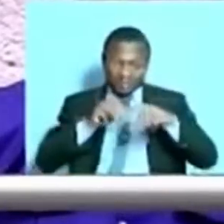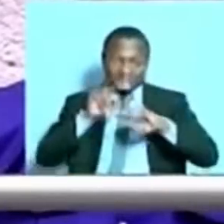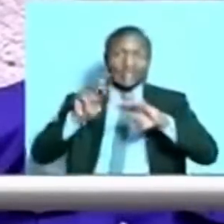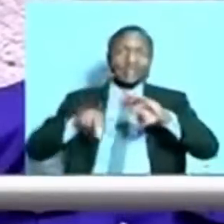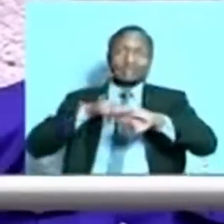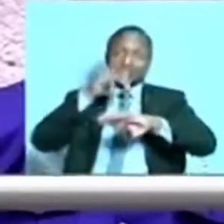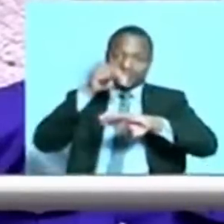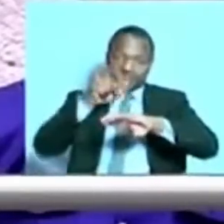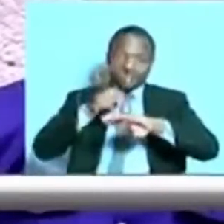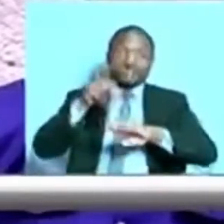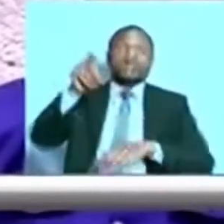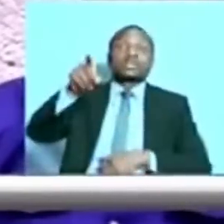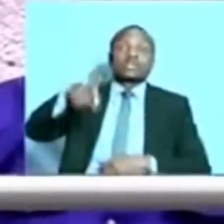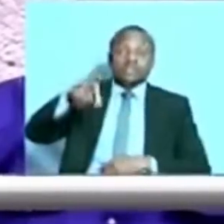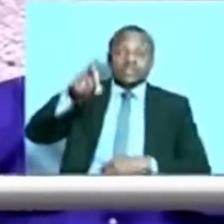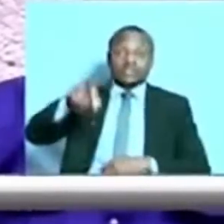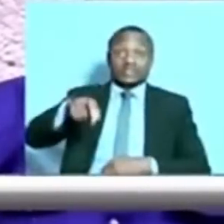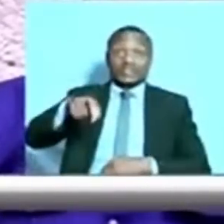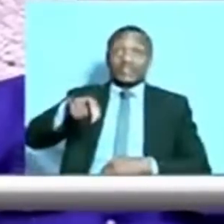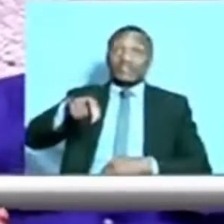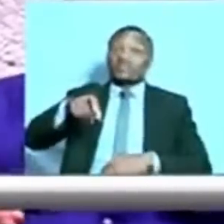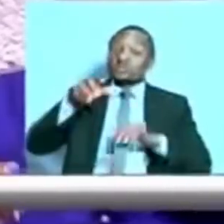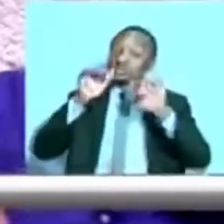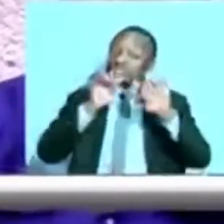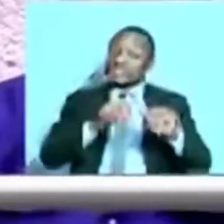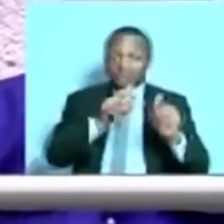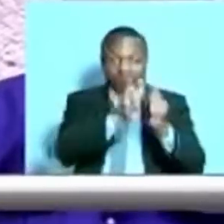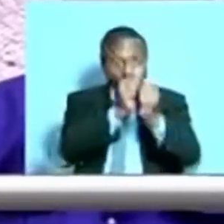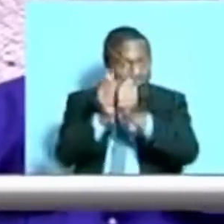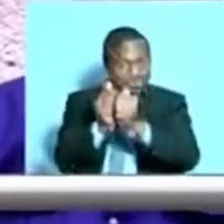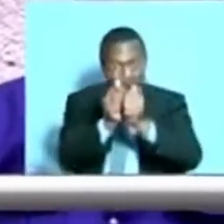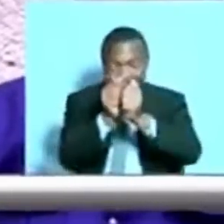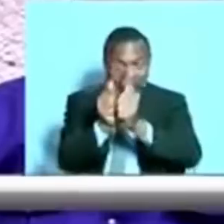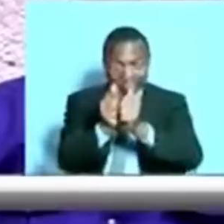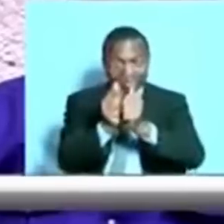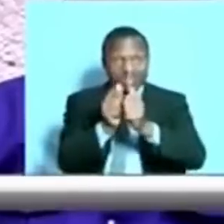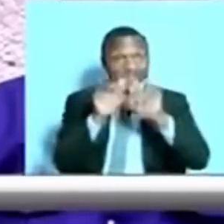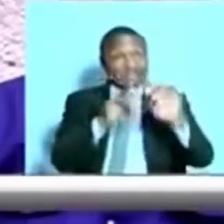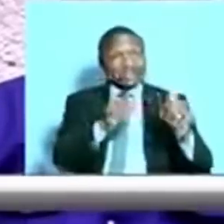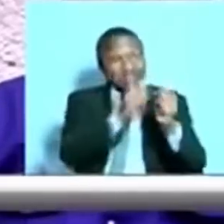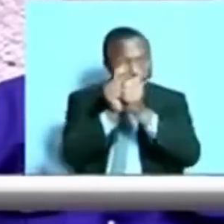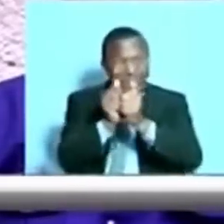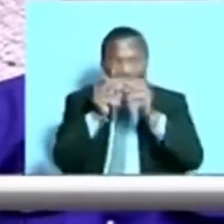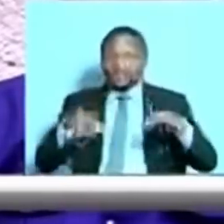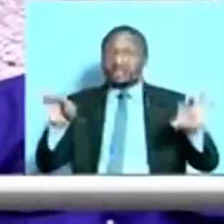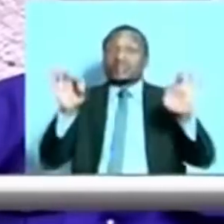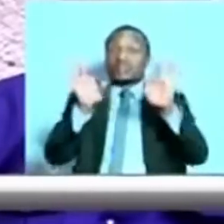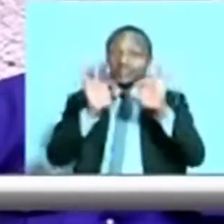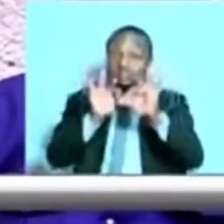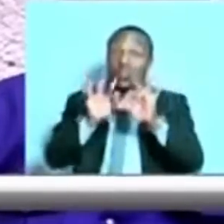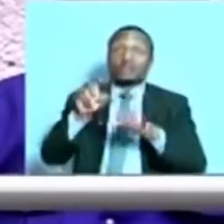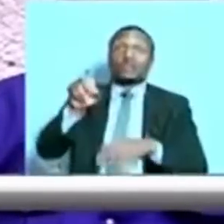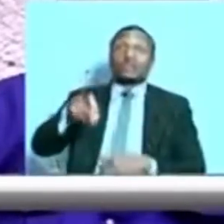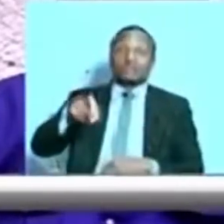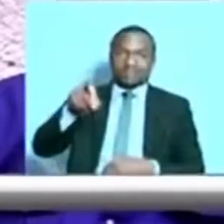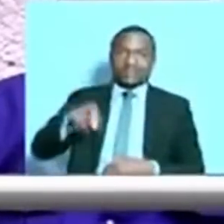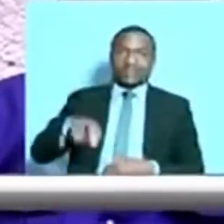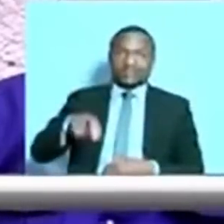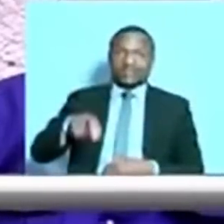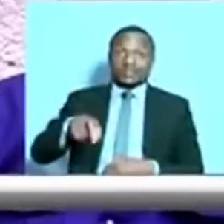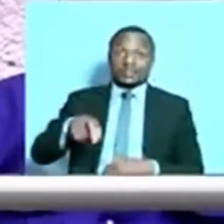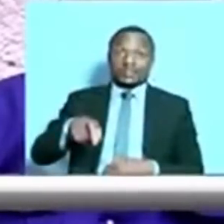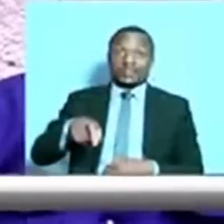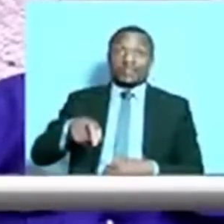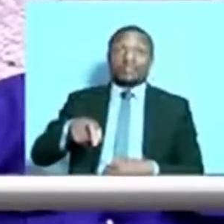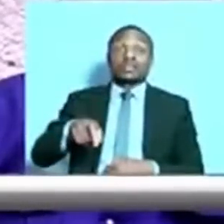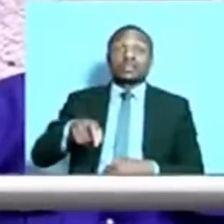nation, we need to coexist. In as far as coexistence is important, we also need to be magnanimous enough